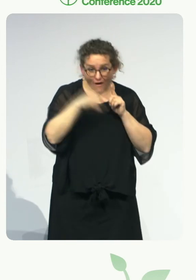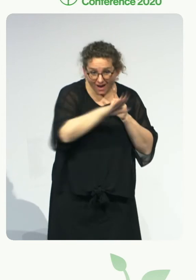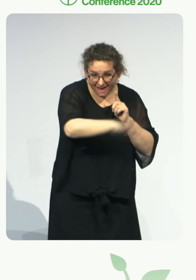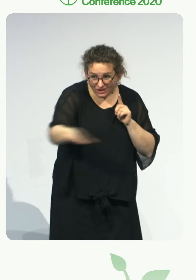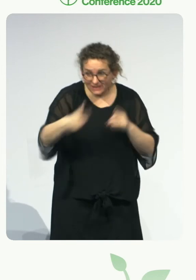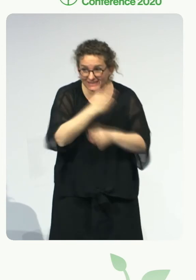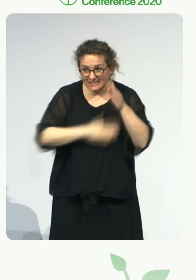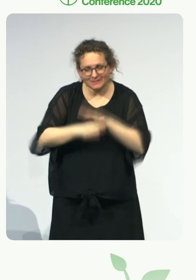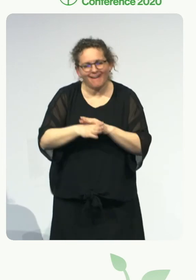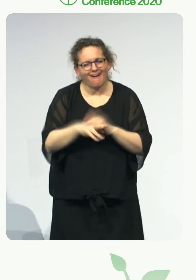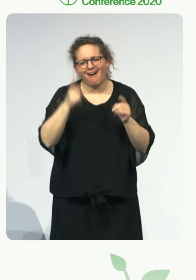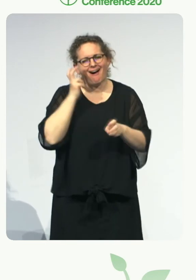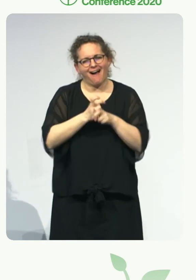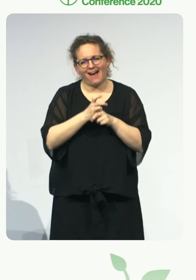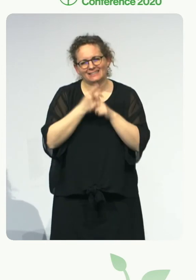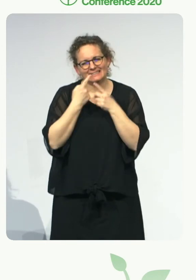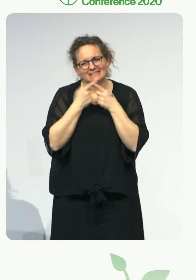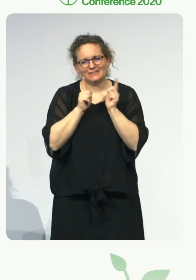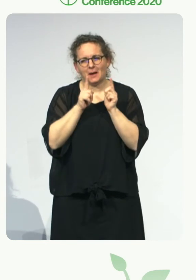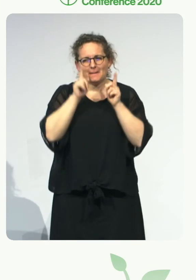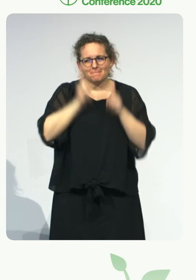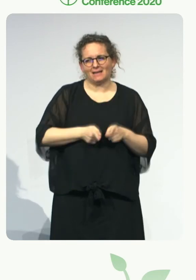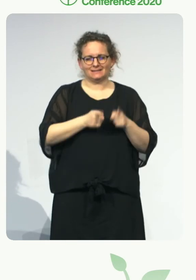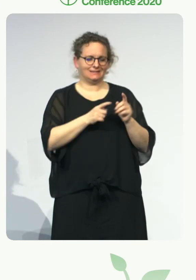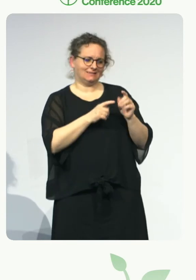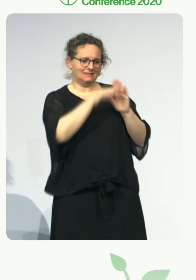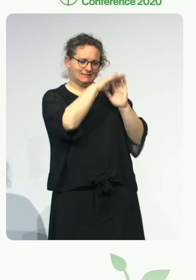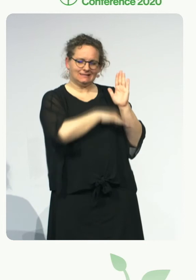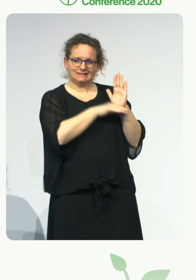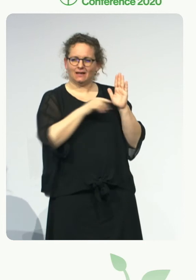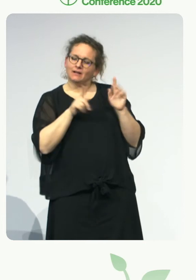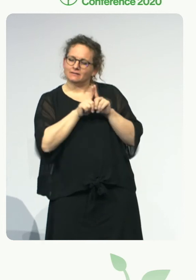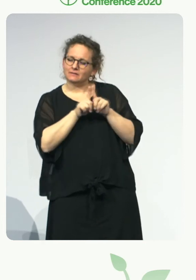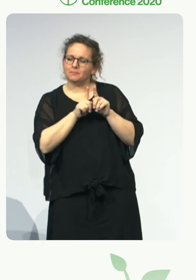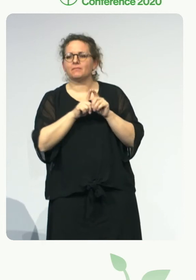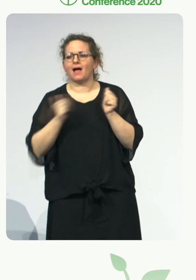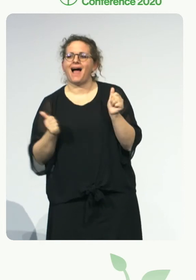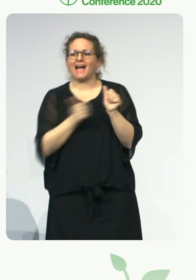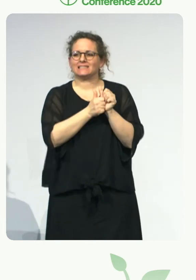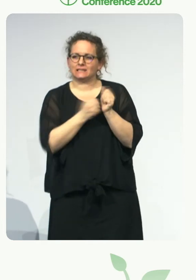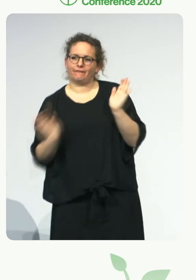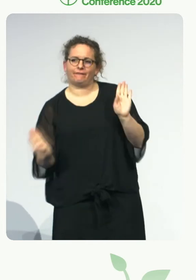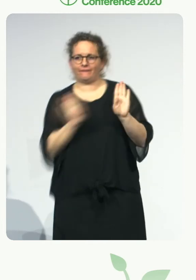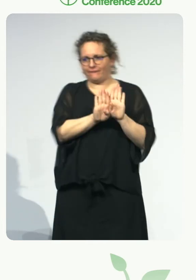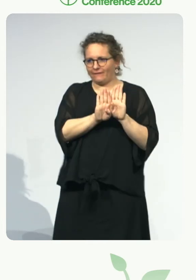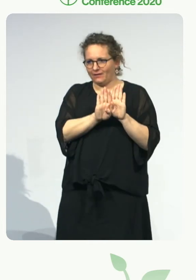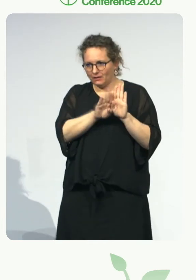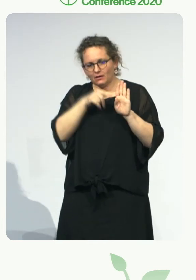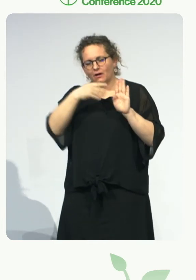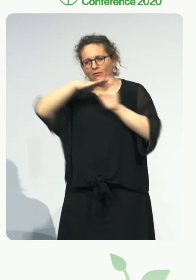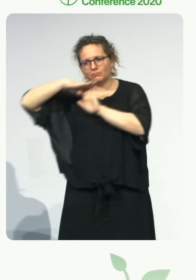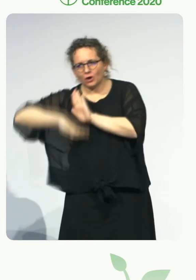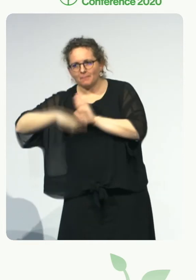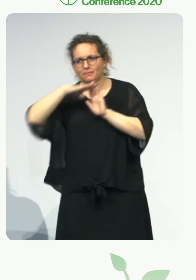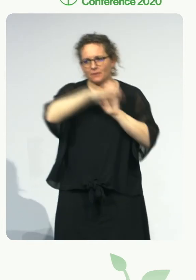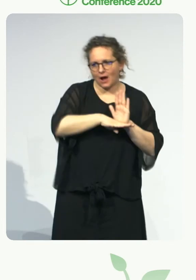is provision of assistive devices to ensure active participation by all children. But in